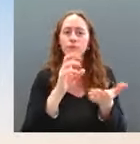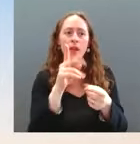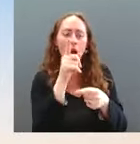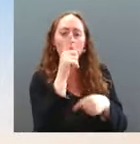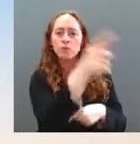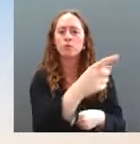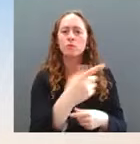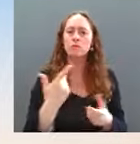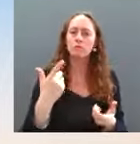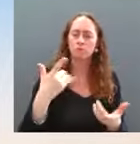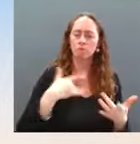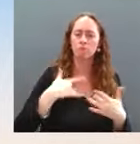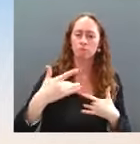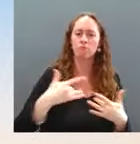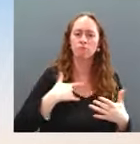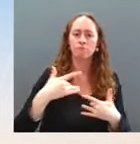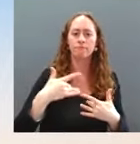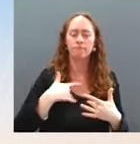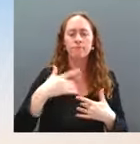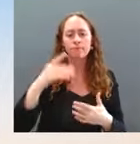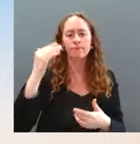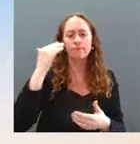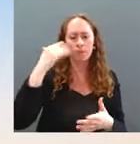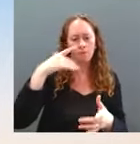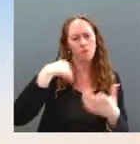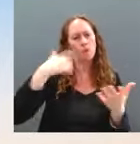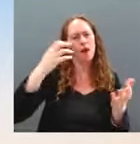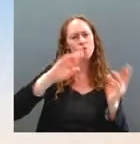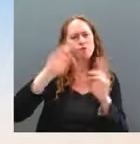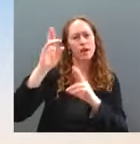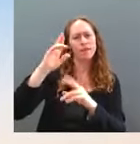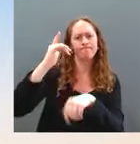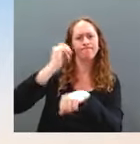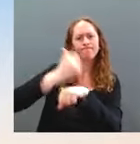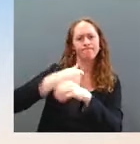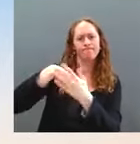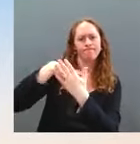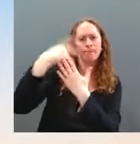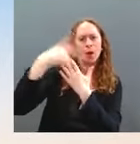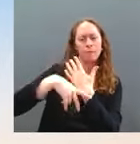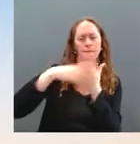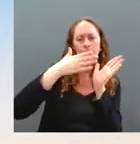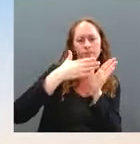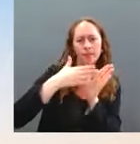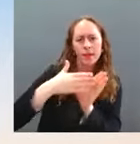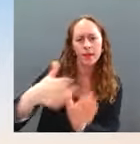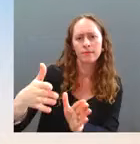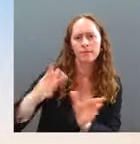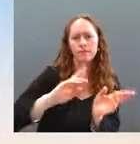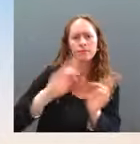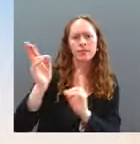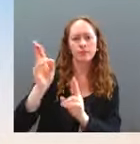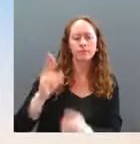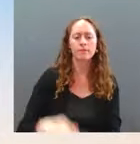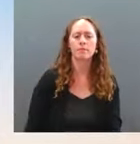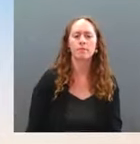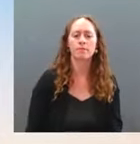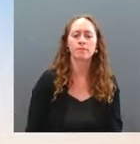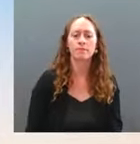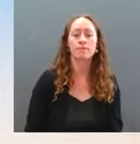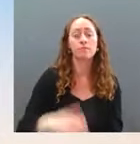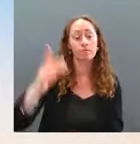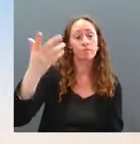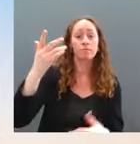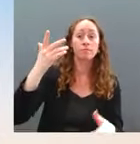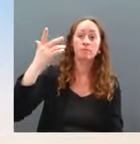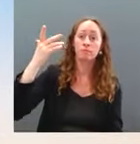implementation of the lifting of Title 42 next month, and we would apply the policy to everybody, but obviously coming